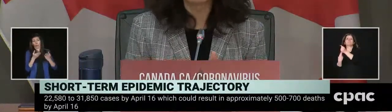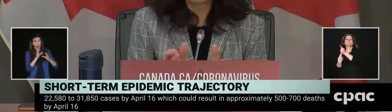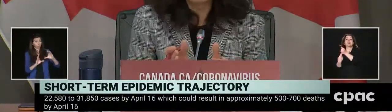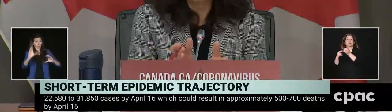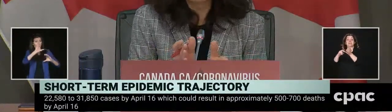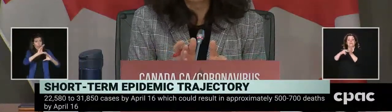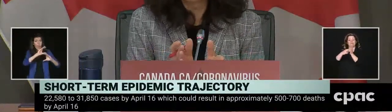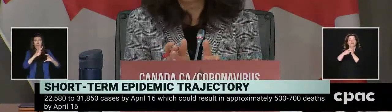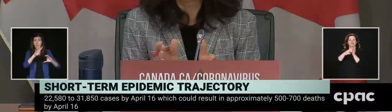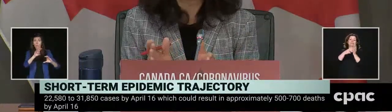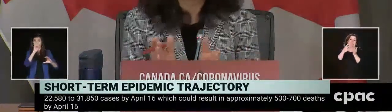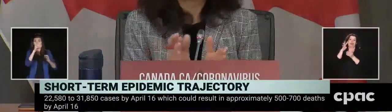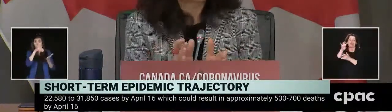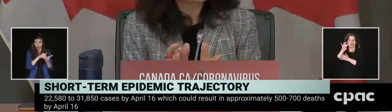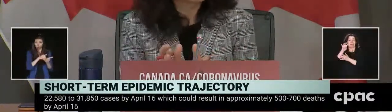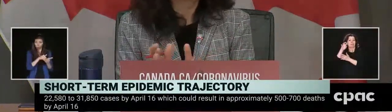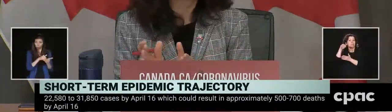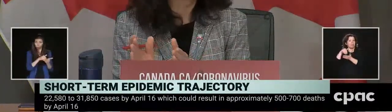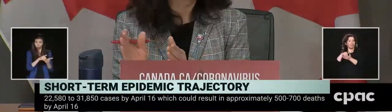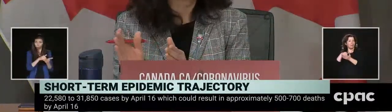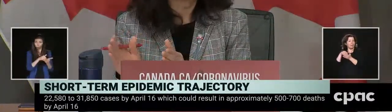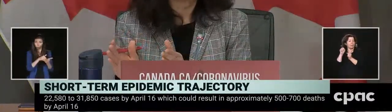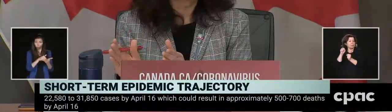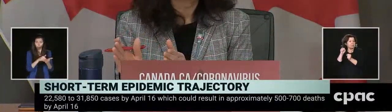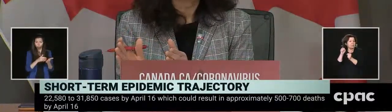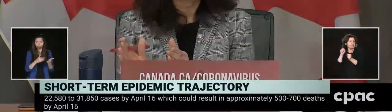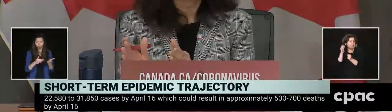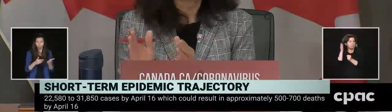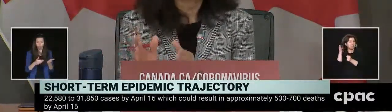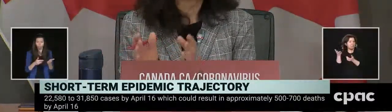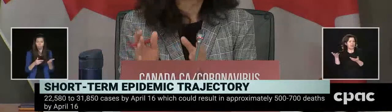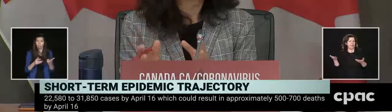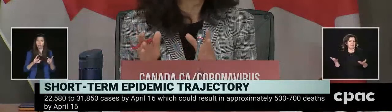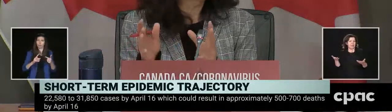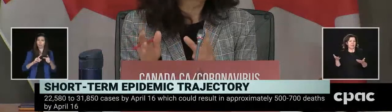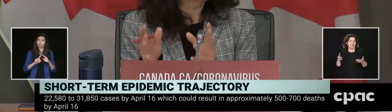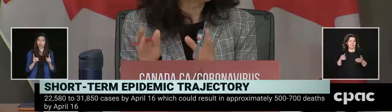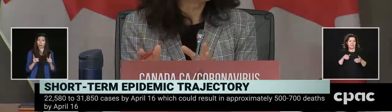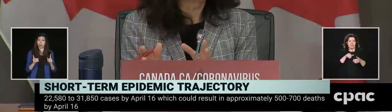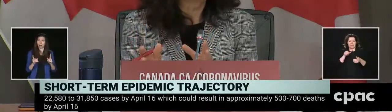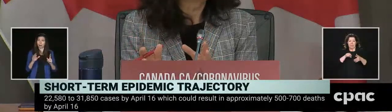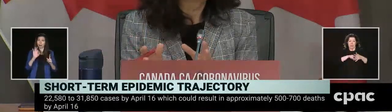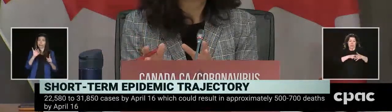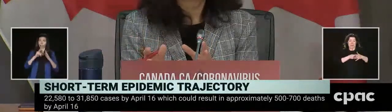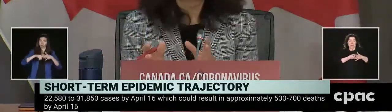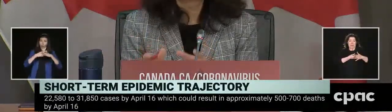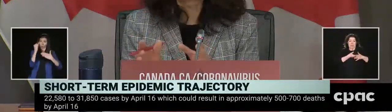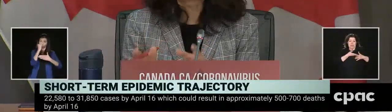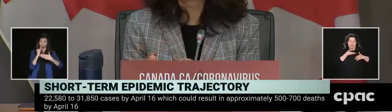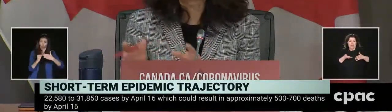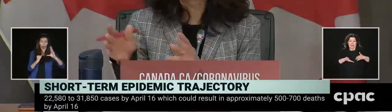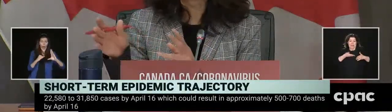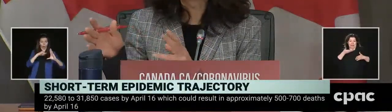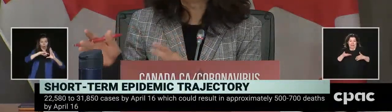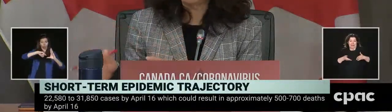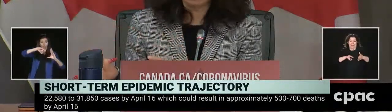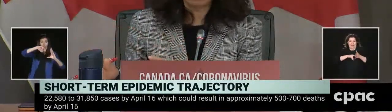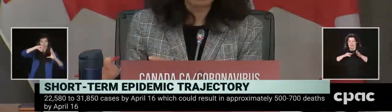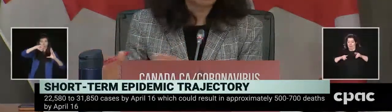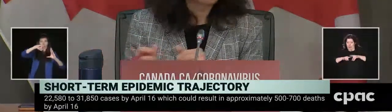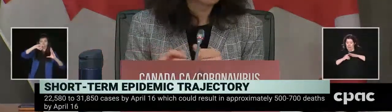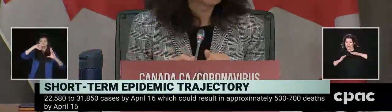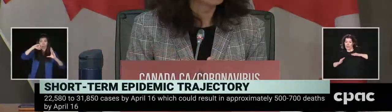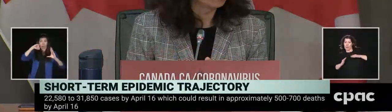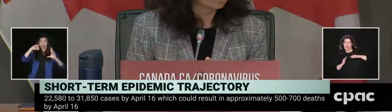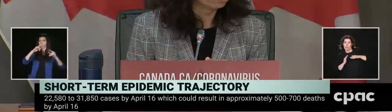But that's only when you're starting that epidemic curve, and the more that we can do now, the smaller number that would